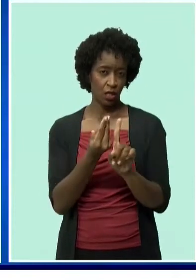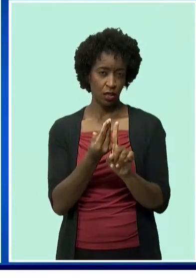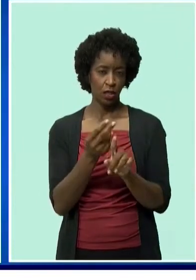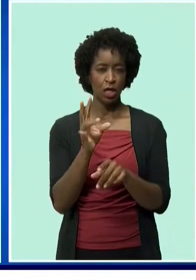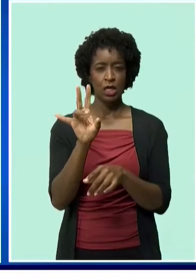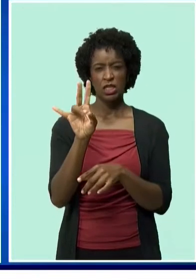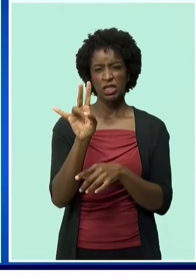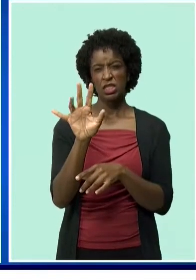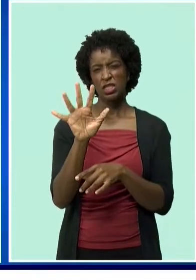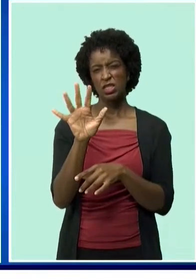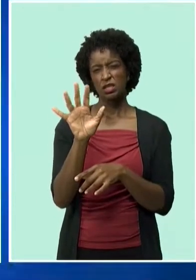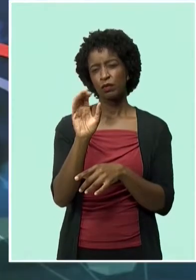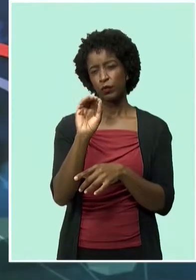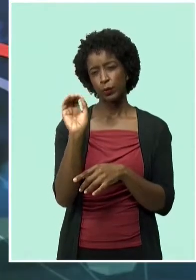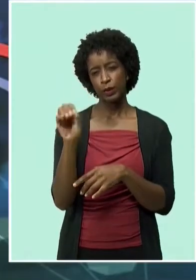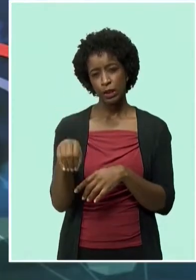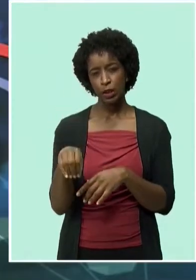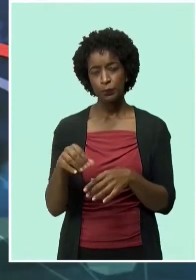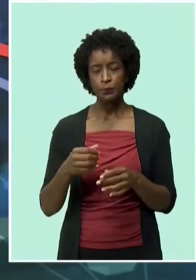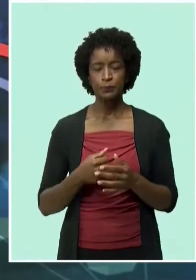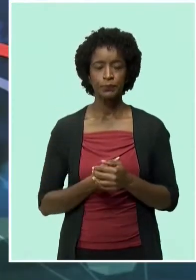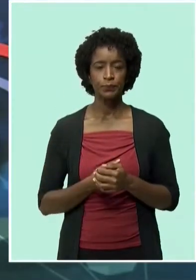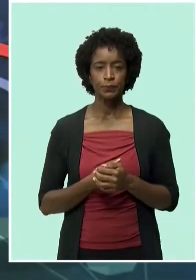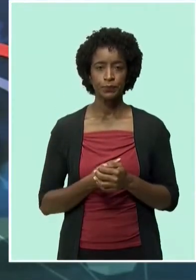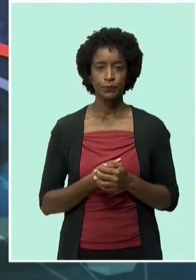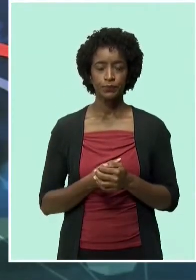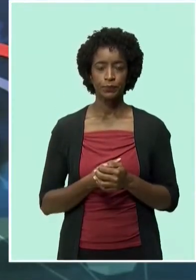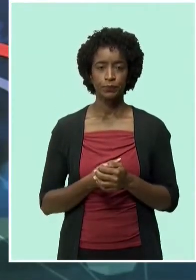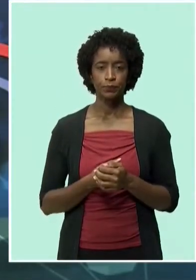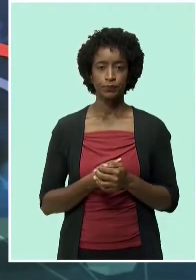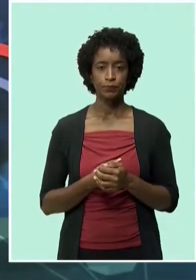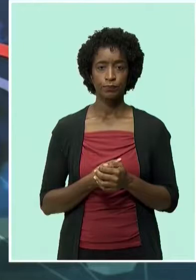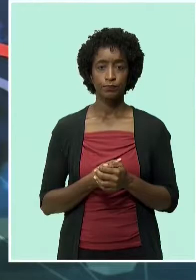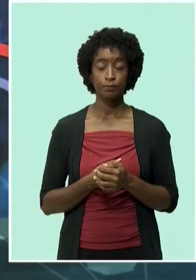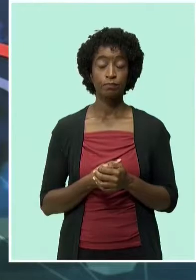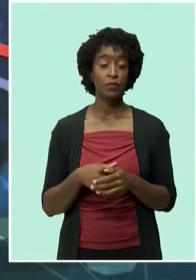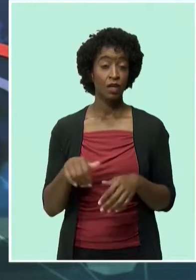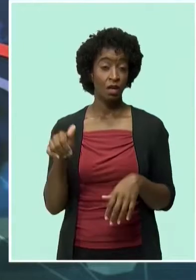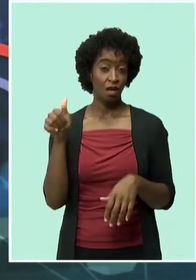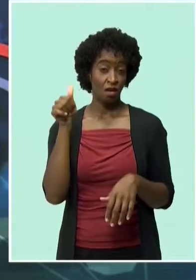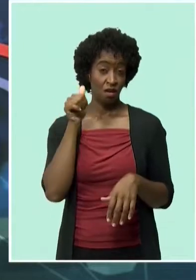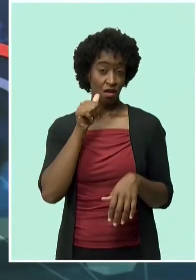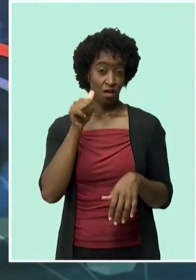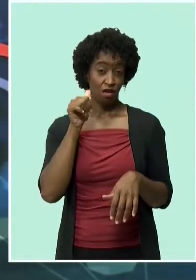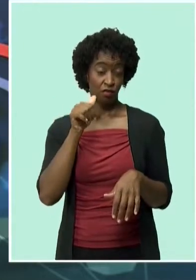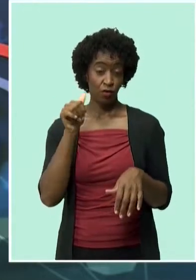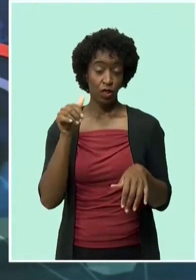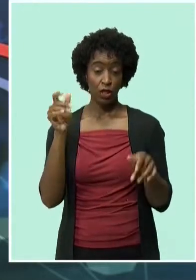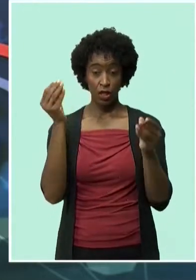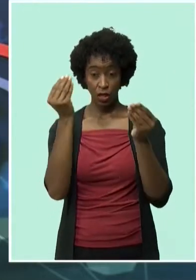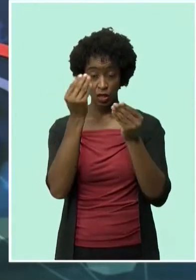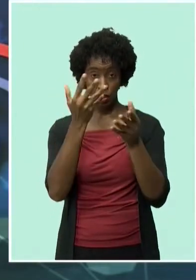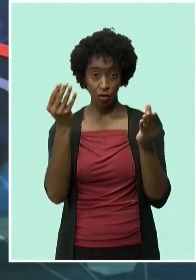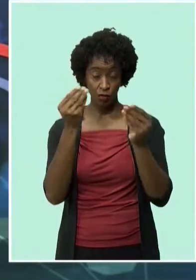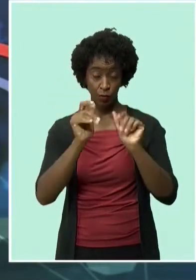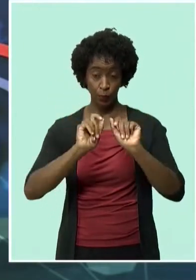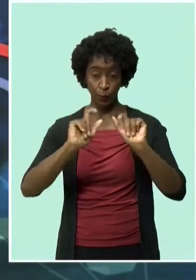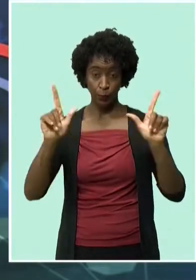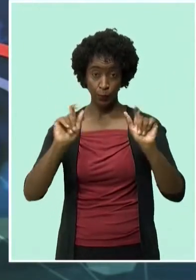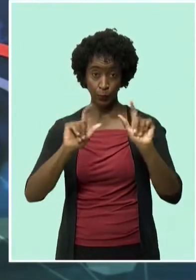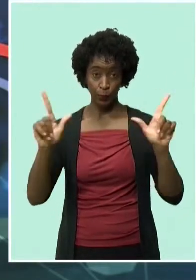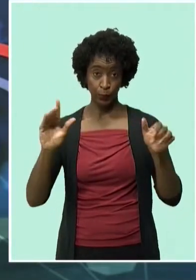the eligible population. And the daily publication of the COVID-19 statistics dashboard and update will